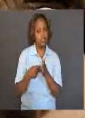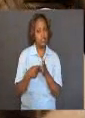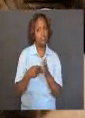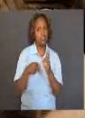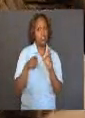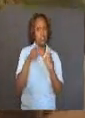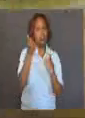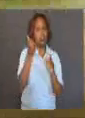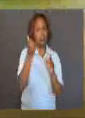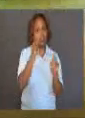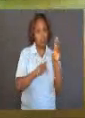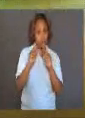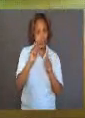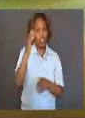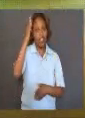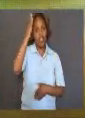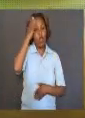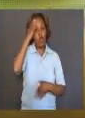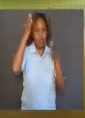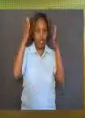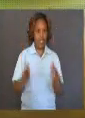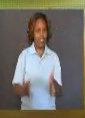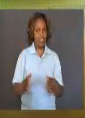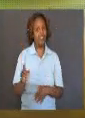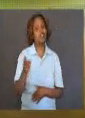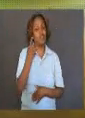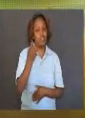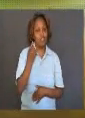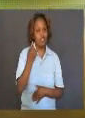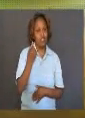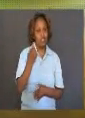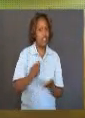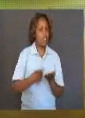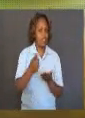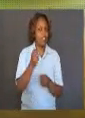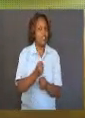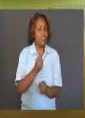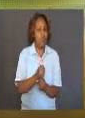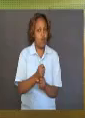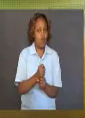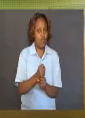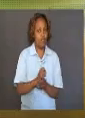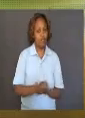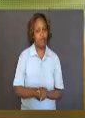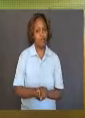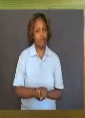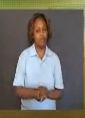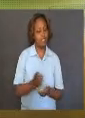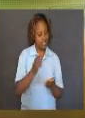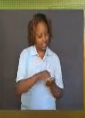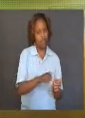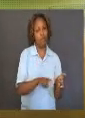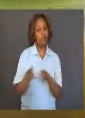will gain recognition for the work that they do.